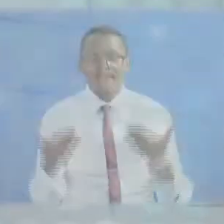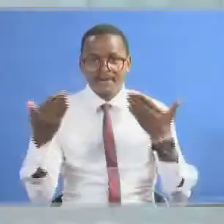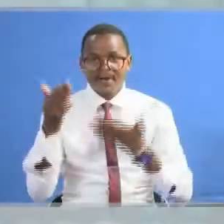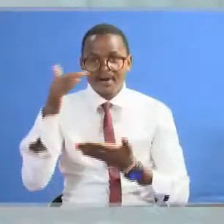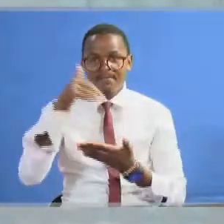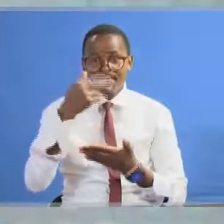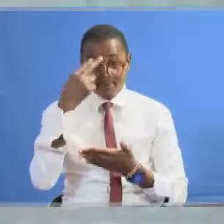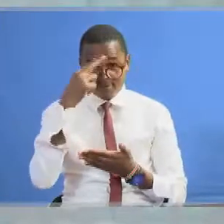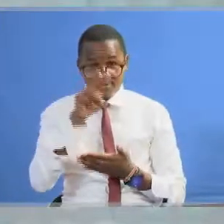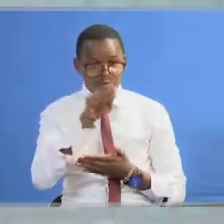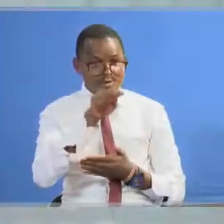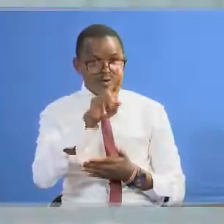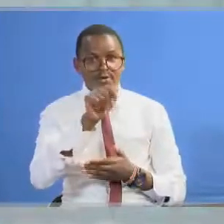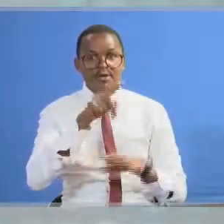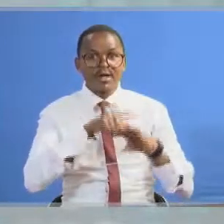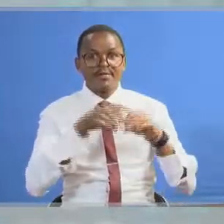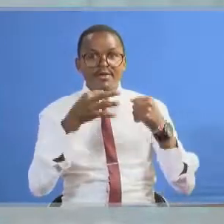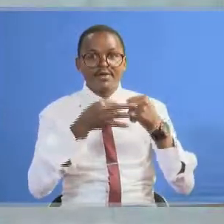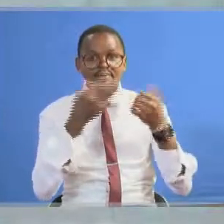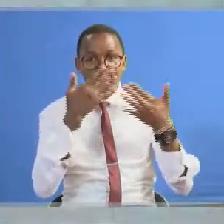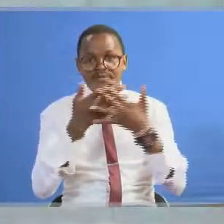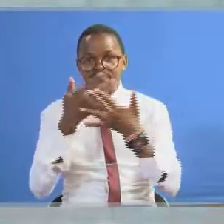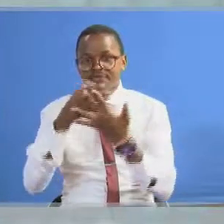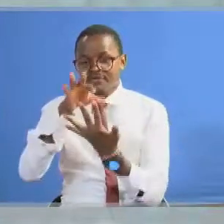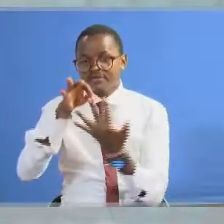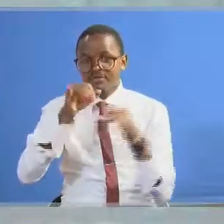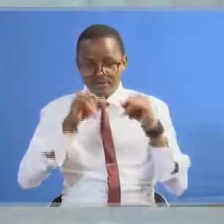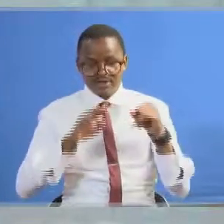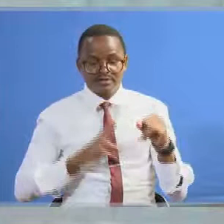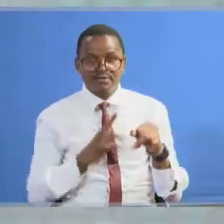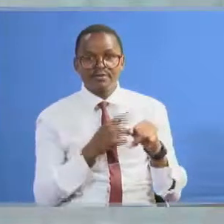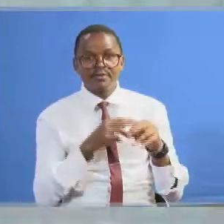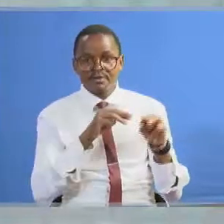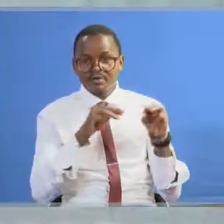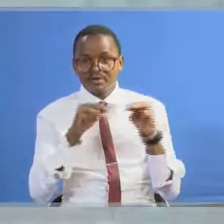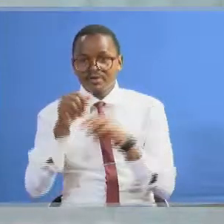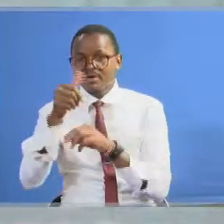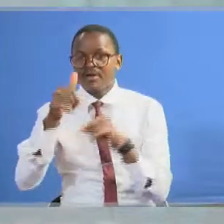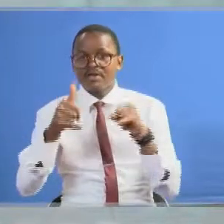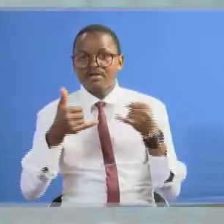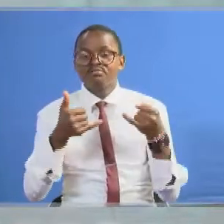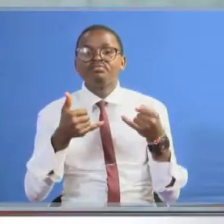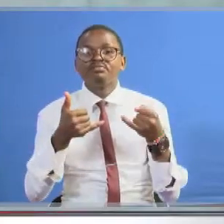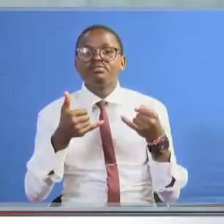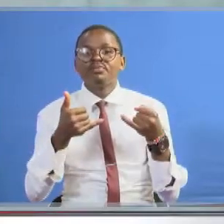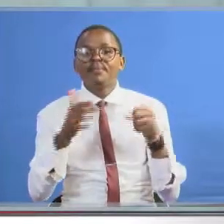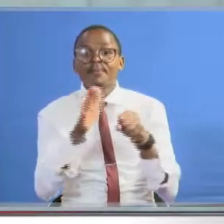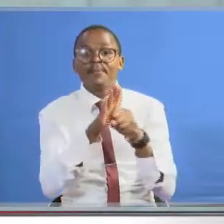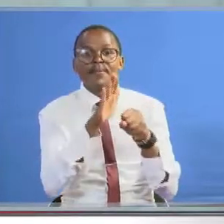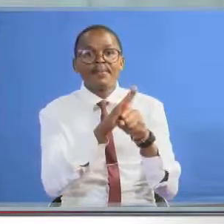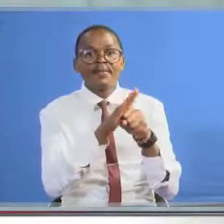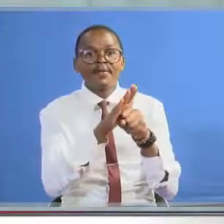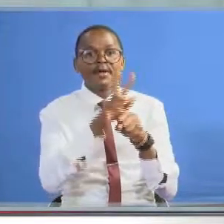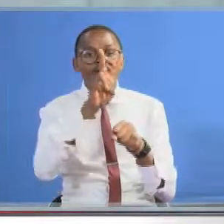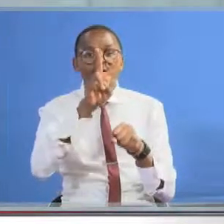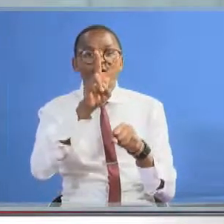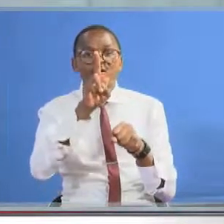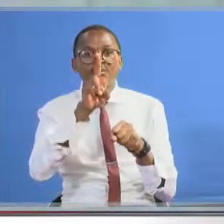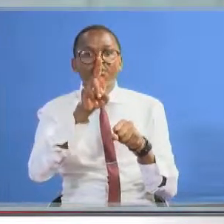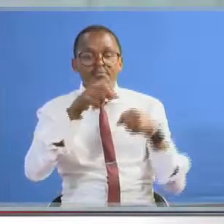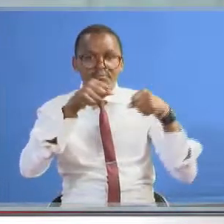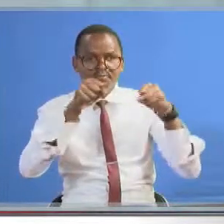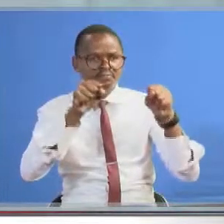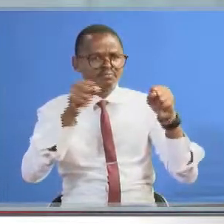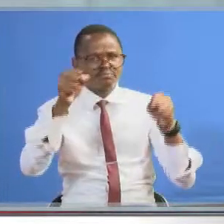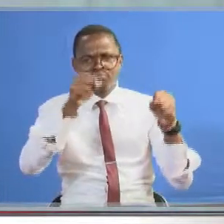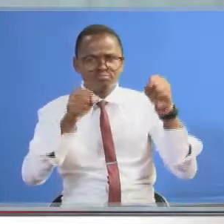Welcome back. You are watching KUTV News at 8. Many thanks for choosing to stay with us. Now, moving on to other news tonight. Thousands of second-hand motor vehicles